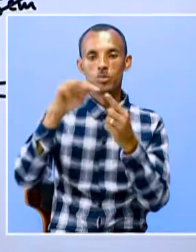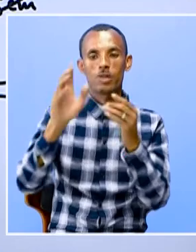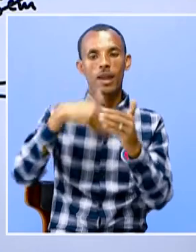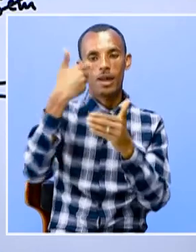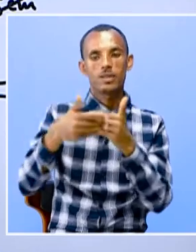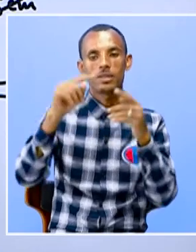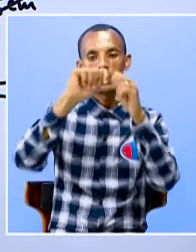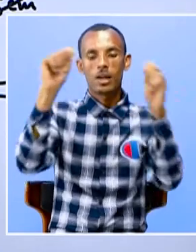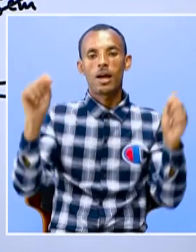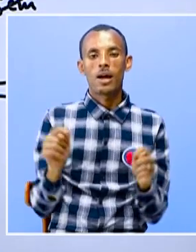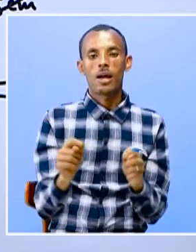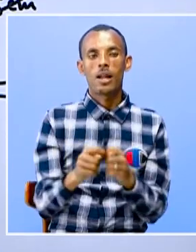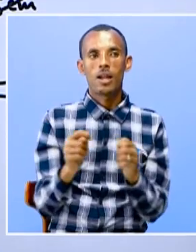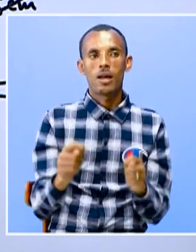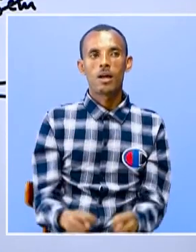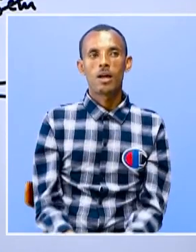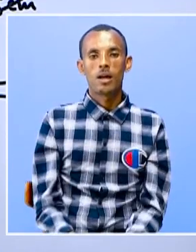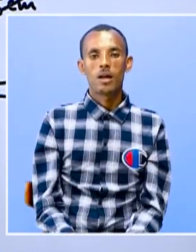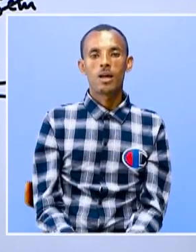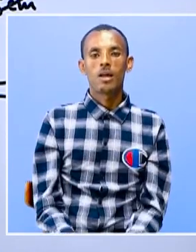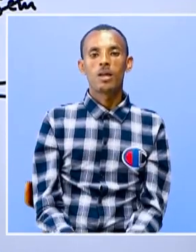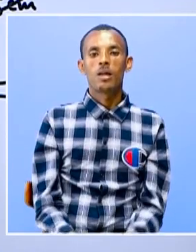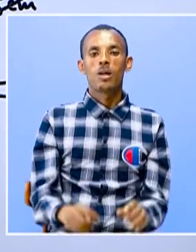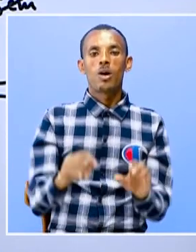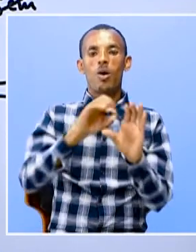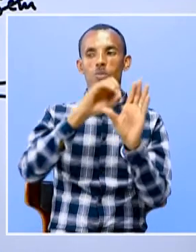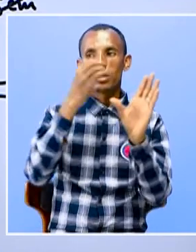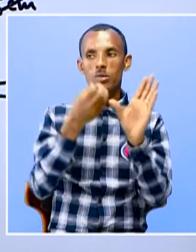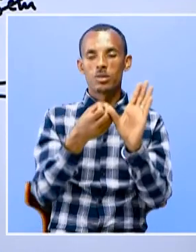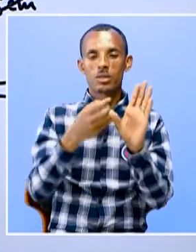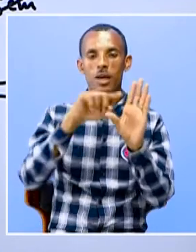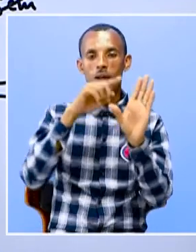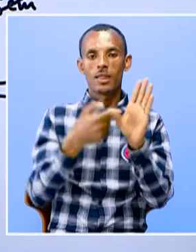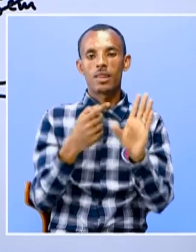next triangle, obtuse angled triangle.